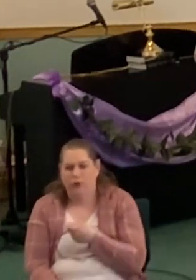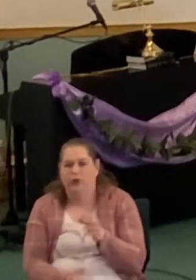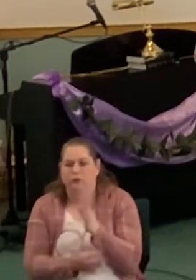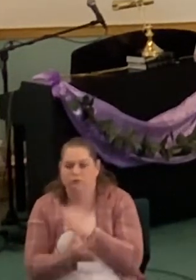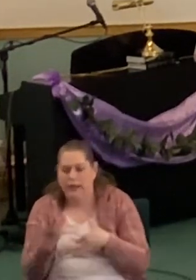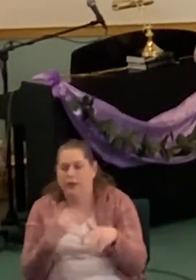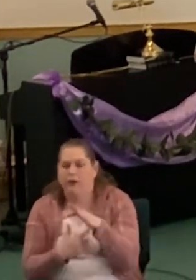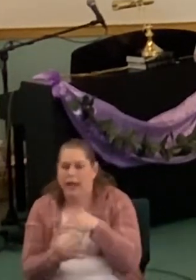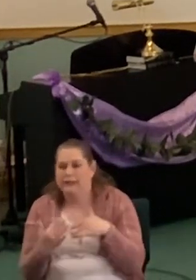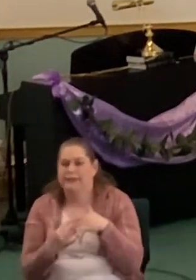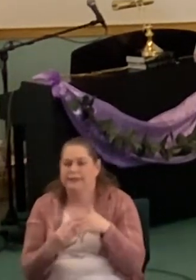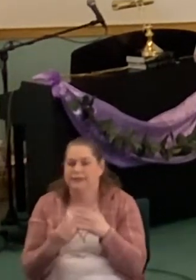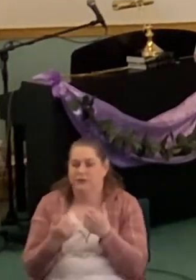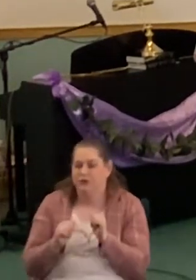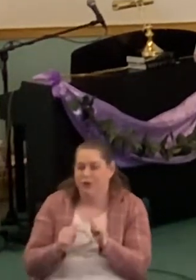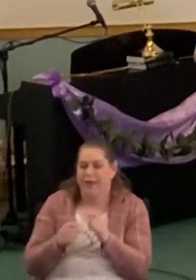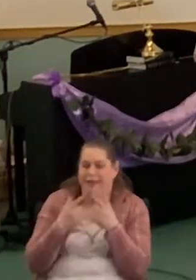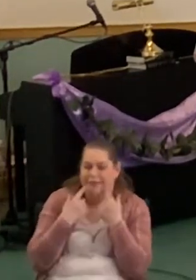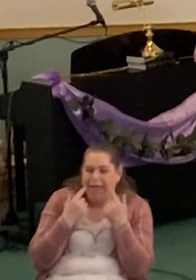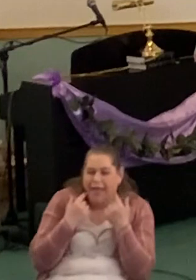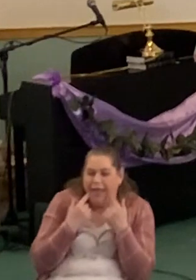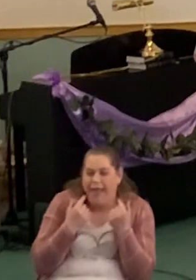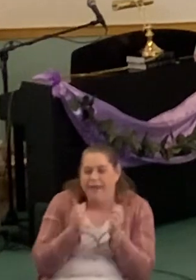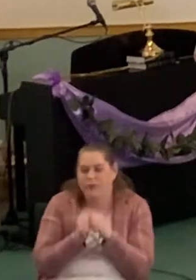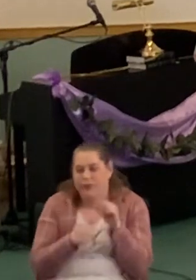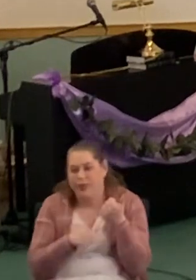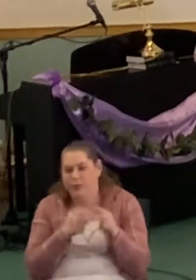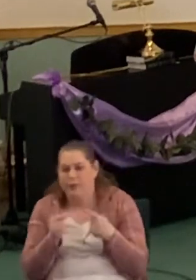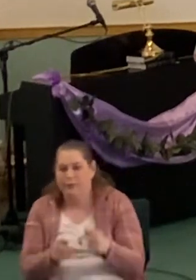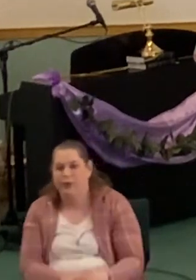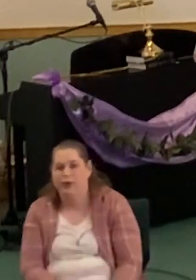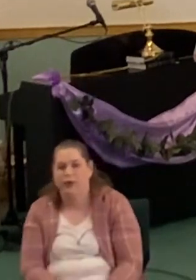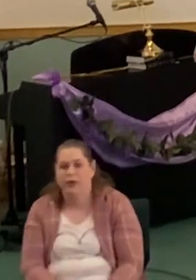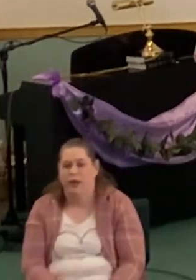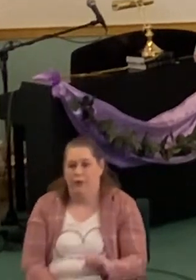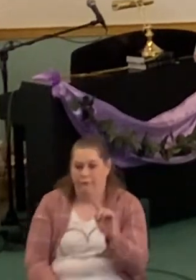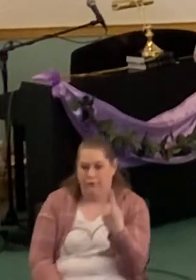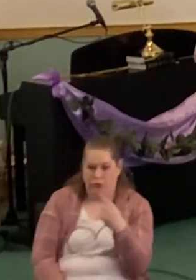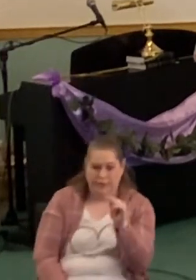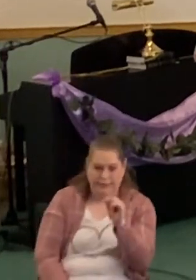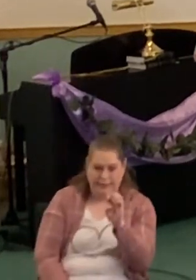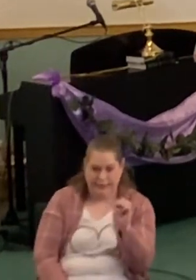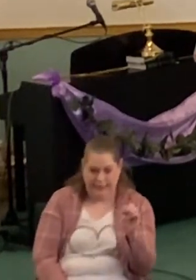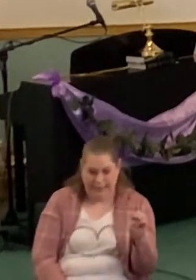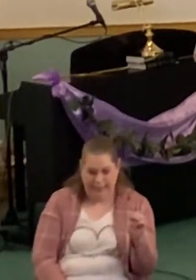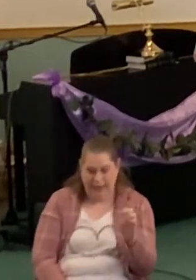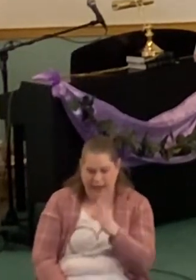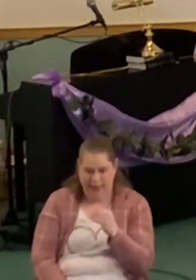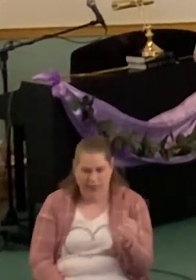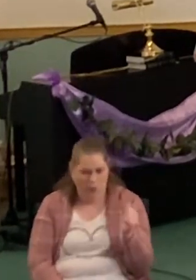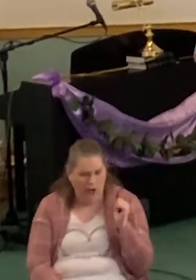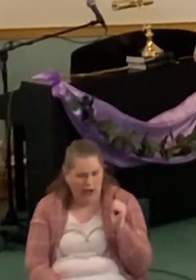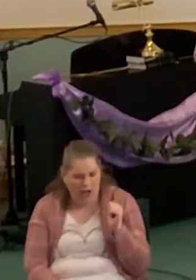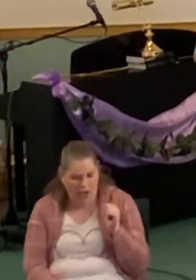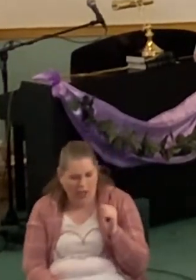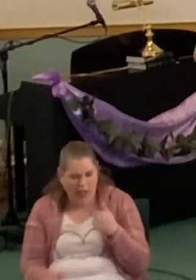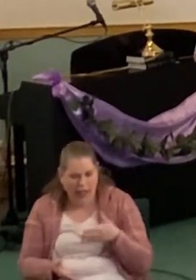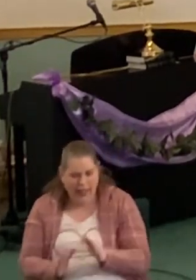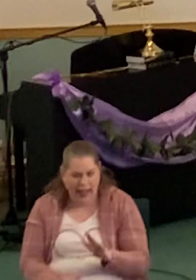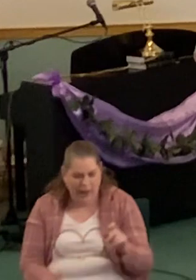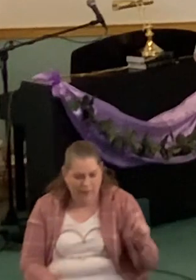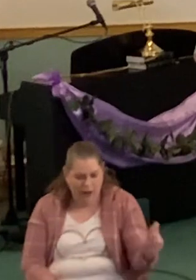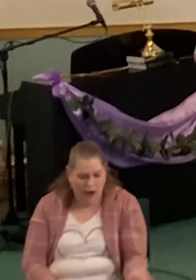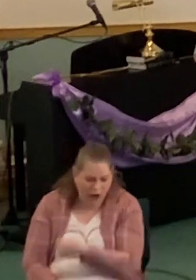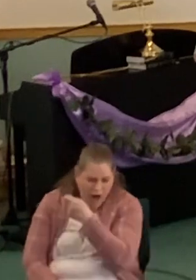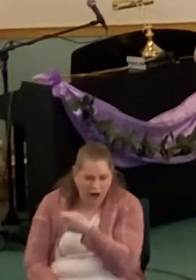And he tells a story about how he was on the first tee trying to start to play golf in a tournament, and they wouldn't let him tee off because there was some thunder